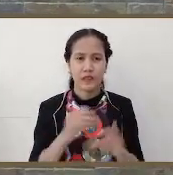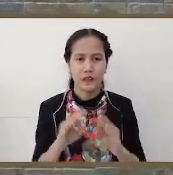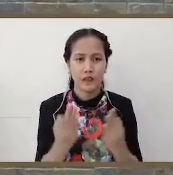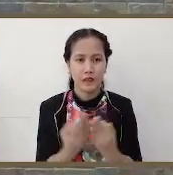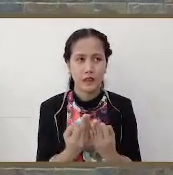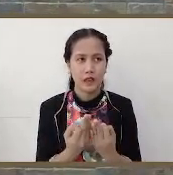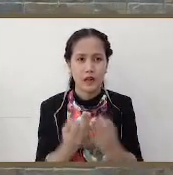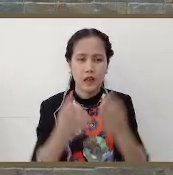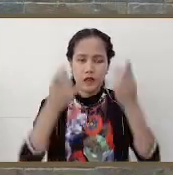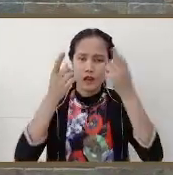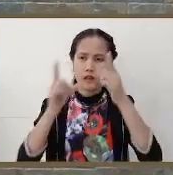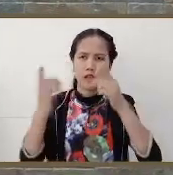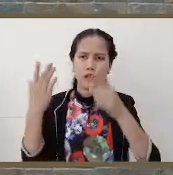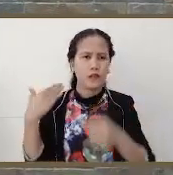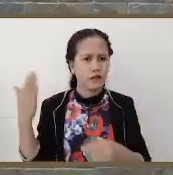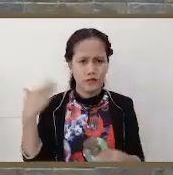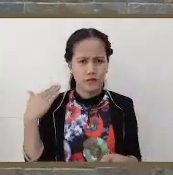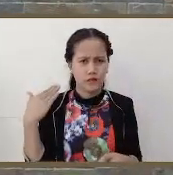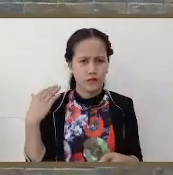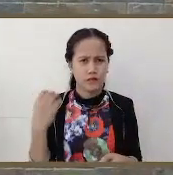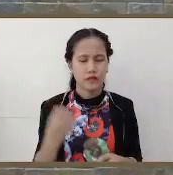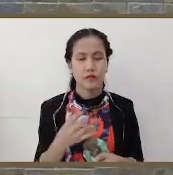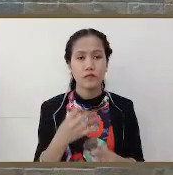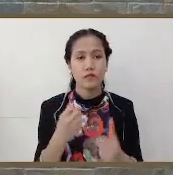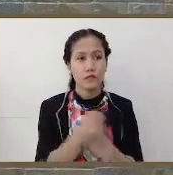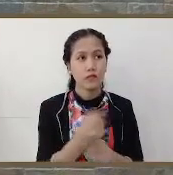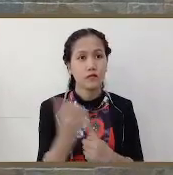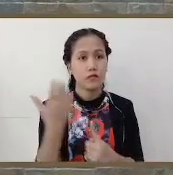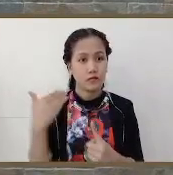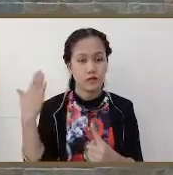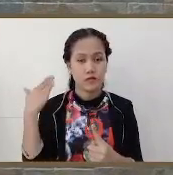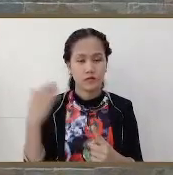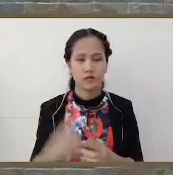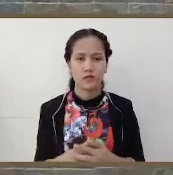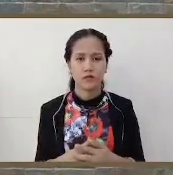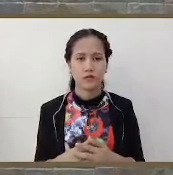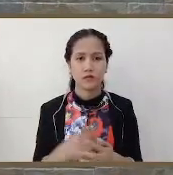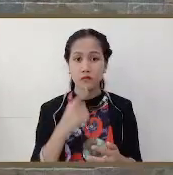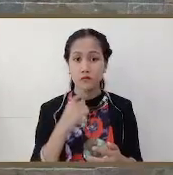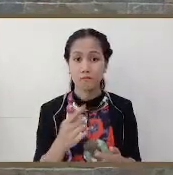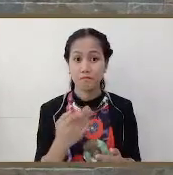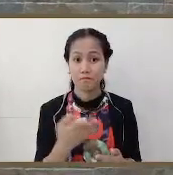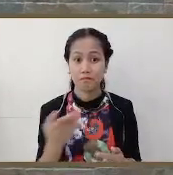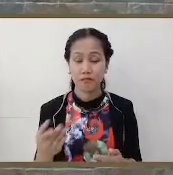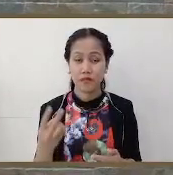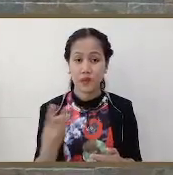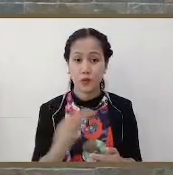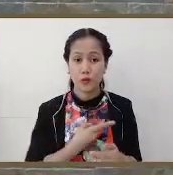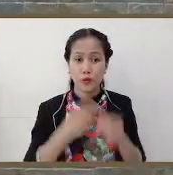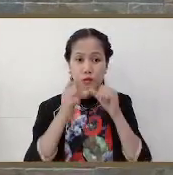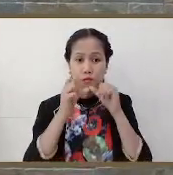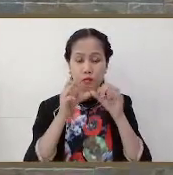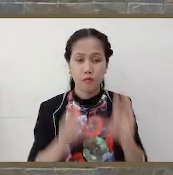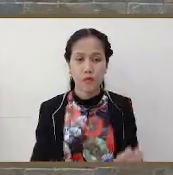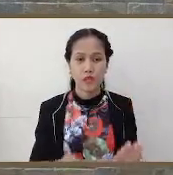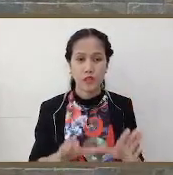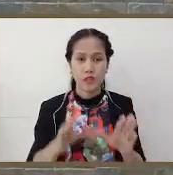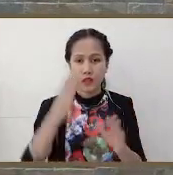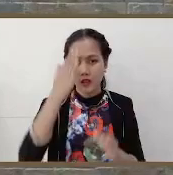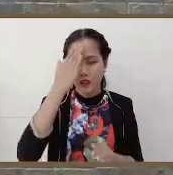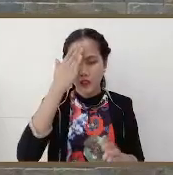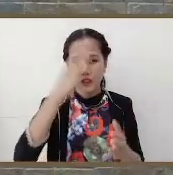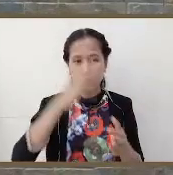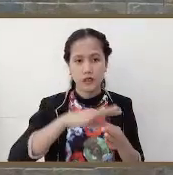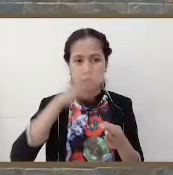looking to our condition today, brethren, sabi ko po sa inyo, we are blessed for this knowledge of God. Never,